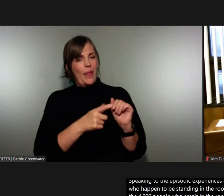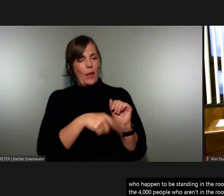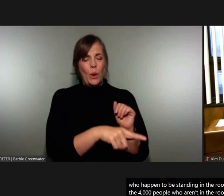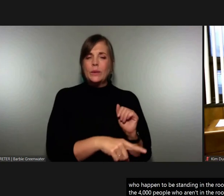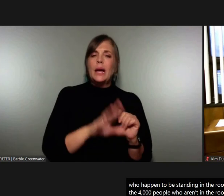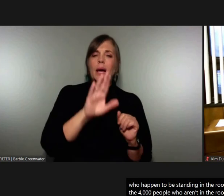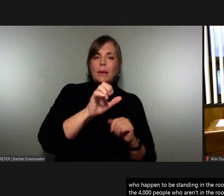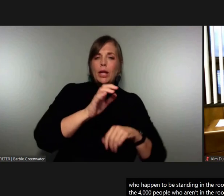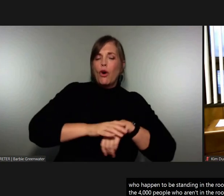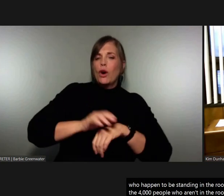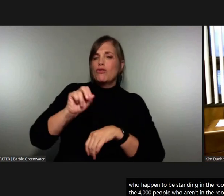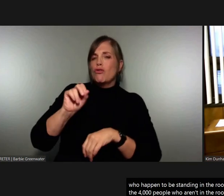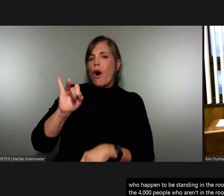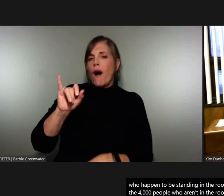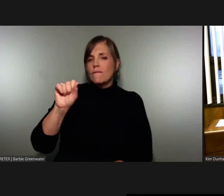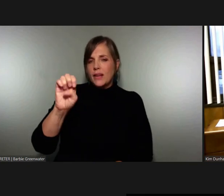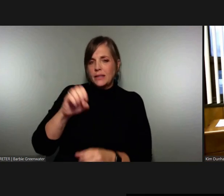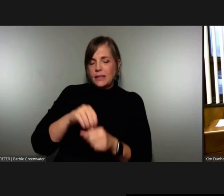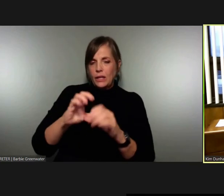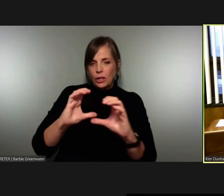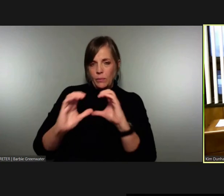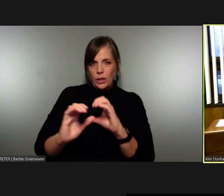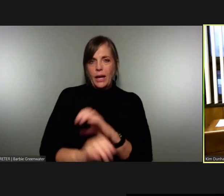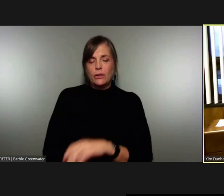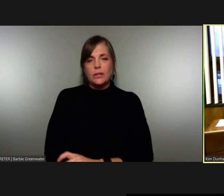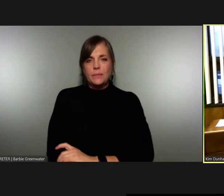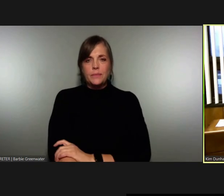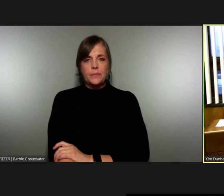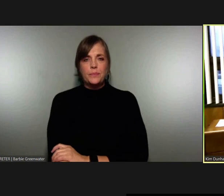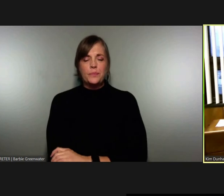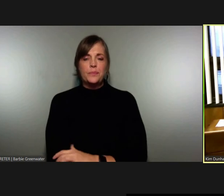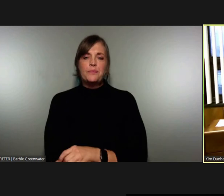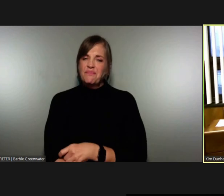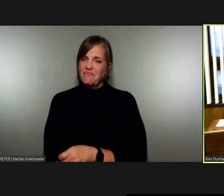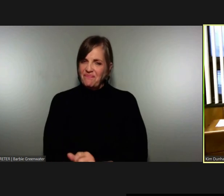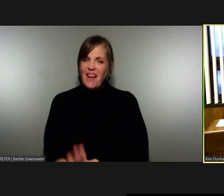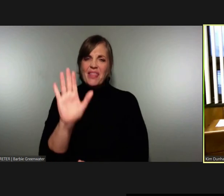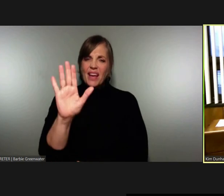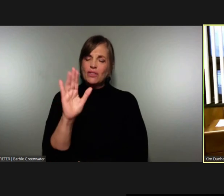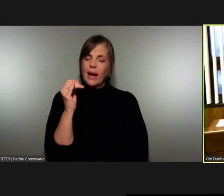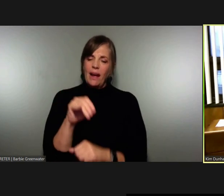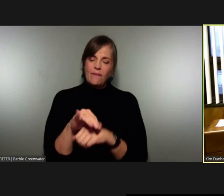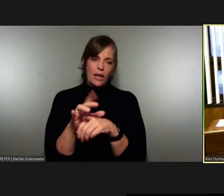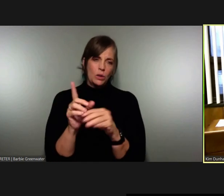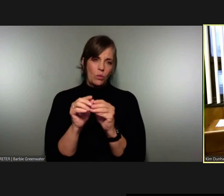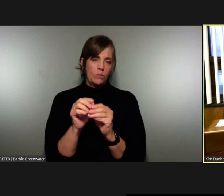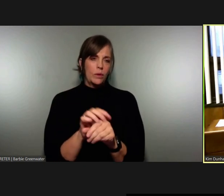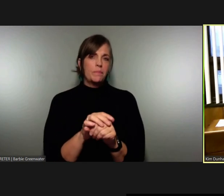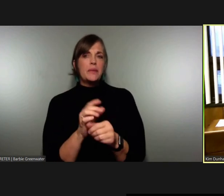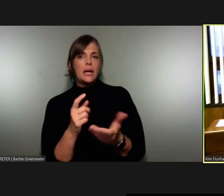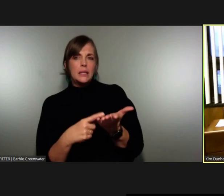offense in our communication. That's great advice. So one more. People are at times averse to